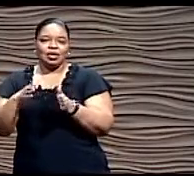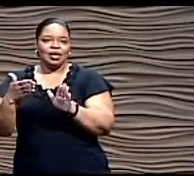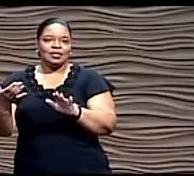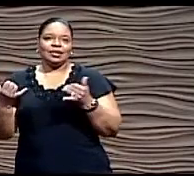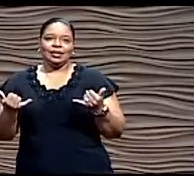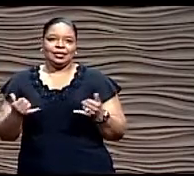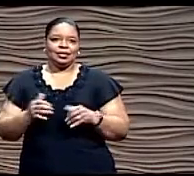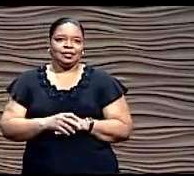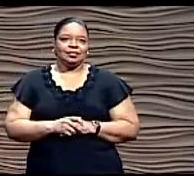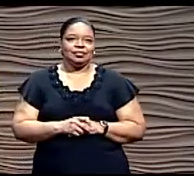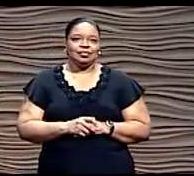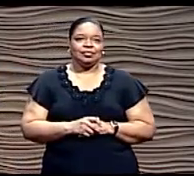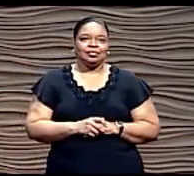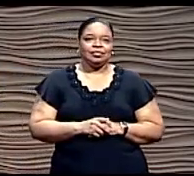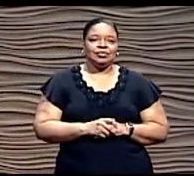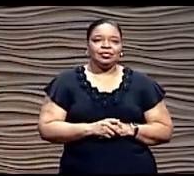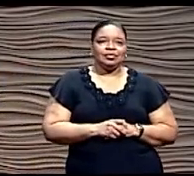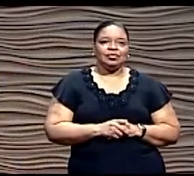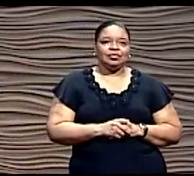him.